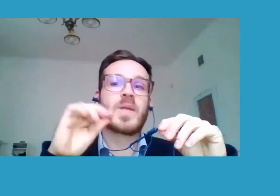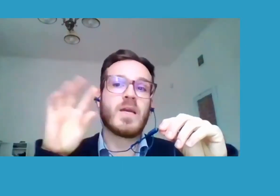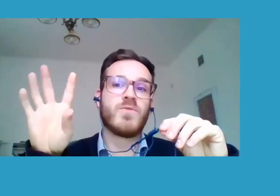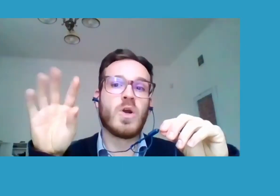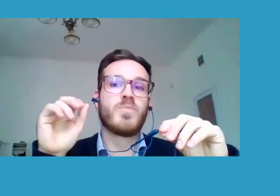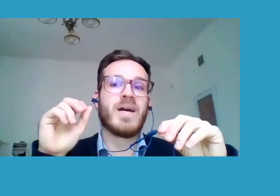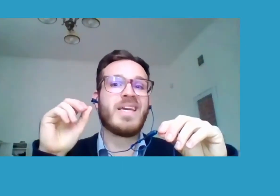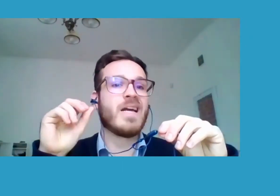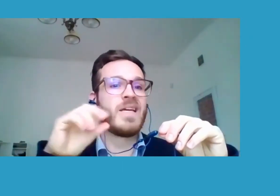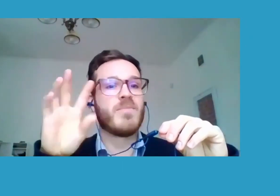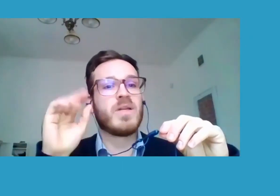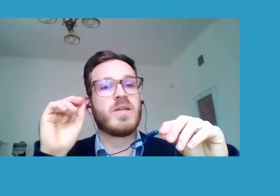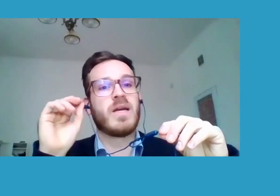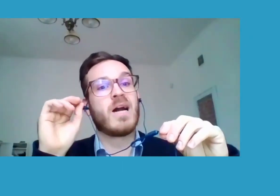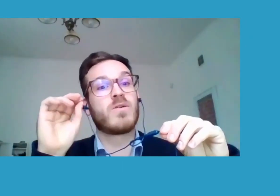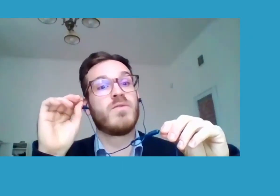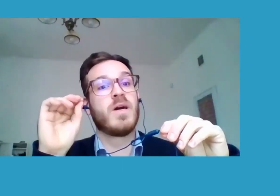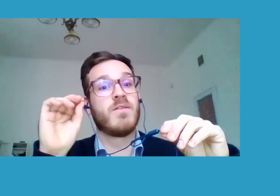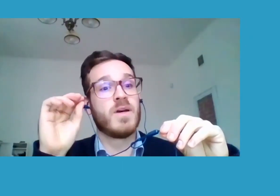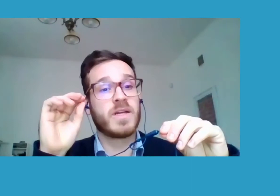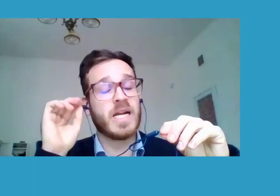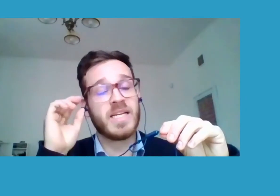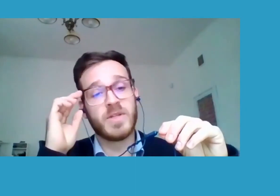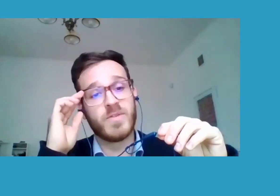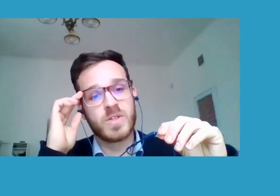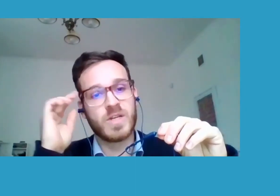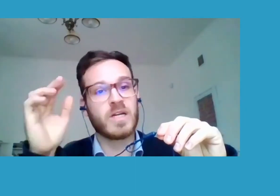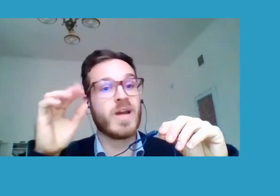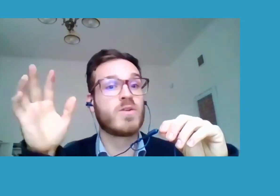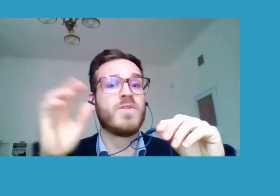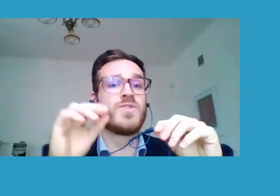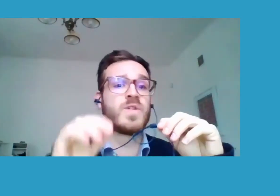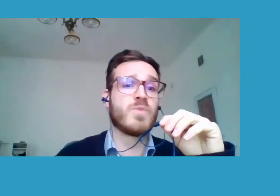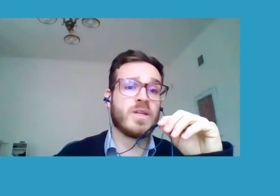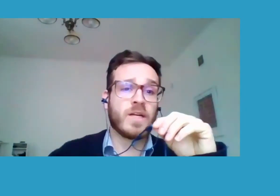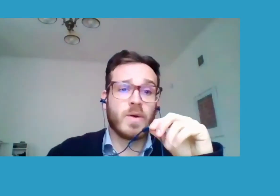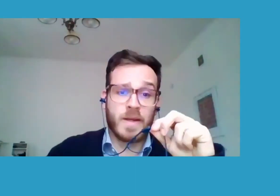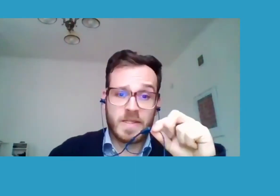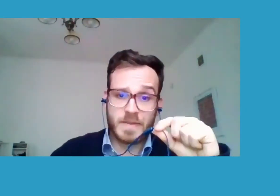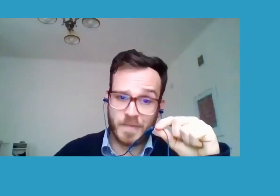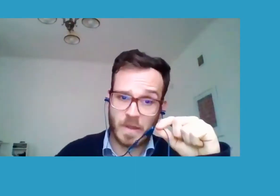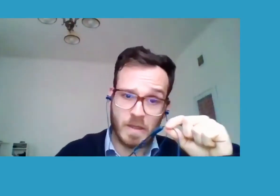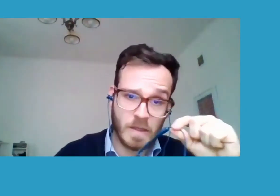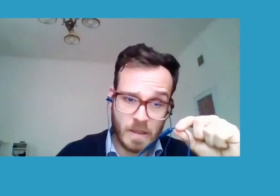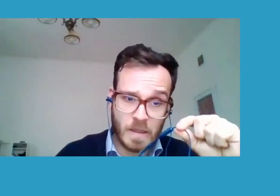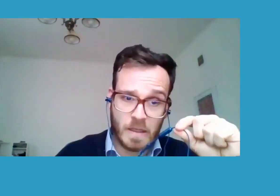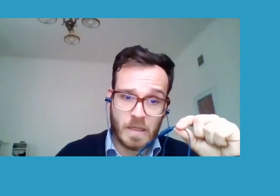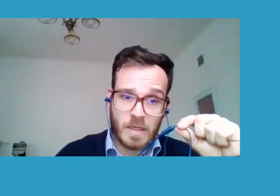Hungary, followed by Kirali and Demeter, Kirali and Demeter versus Hungary, Alkovic versus Montenegro, and